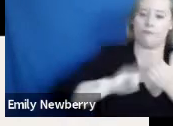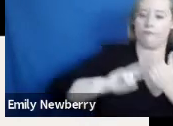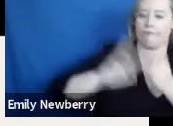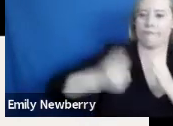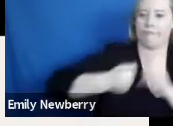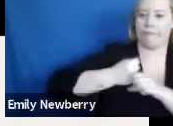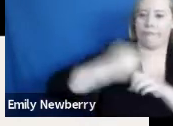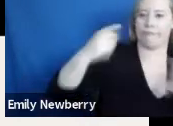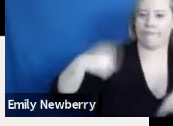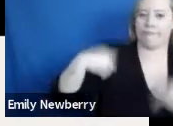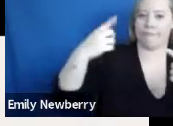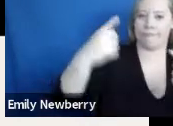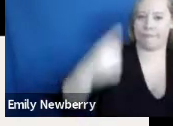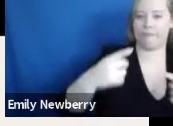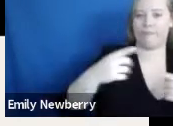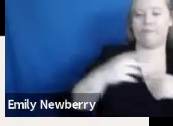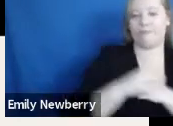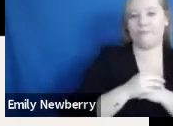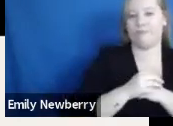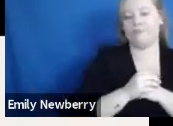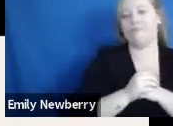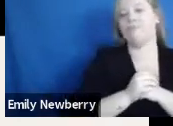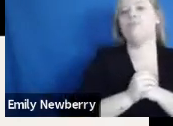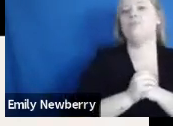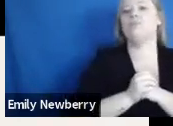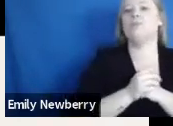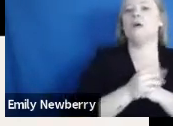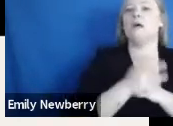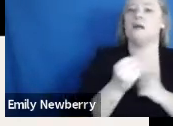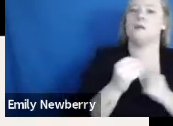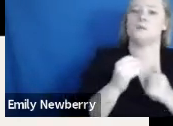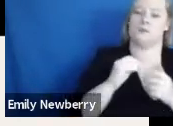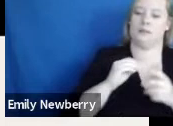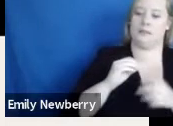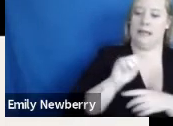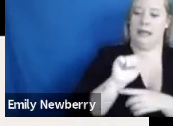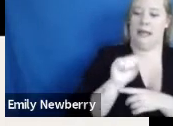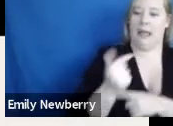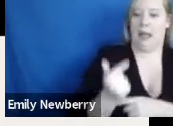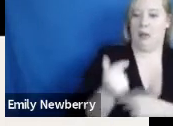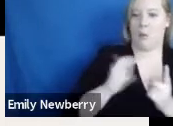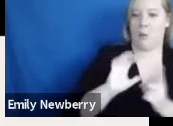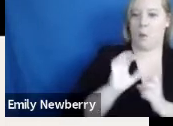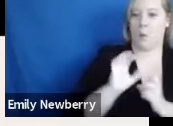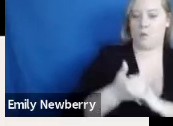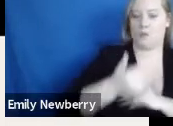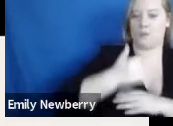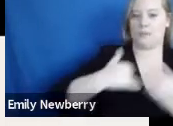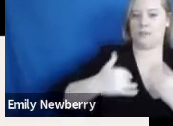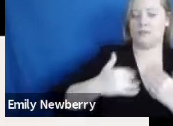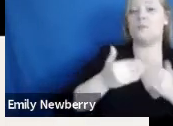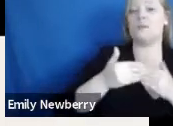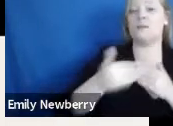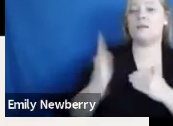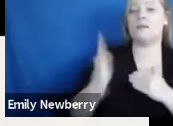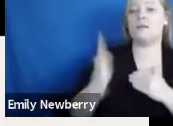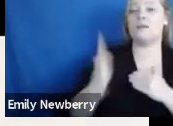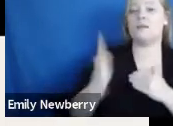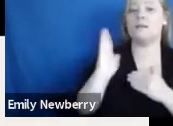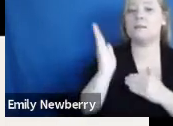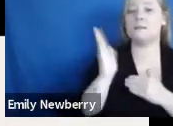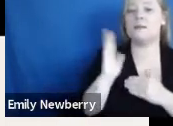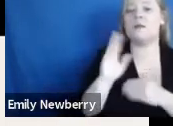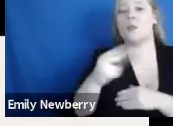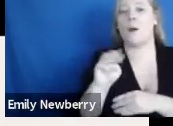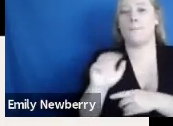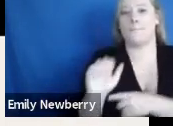contributions on this watershed and to the Agricultural Society. So our next speaker is Thomas Laurie,